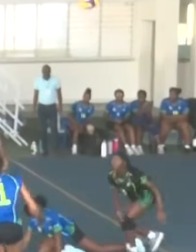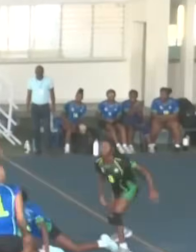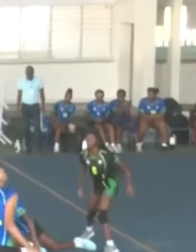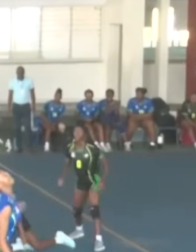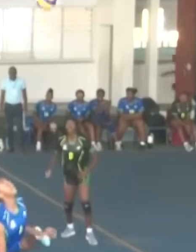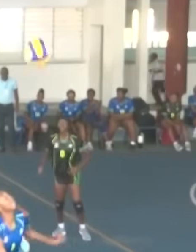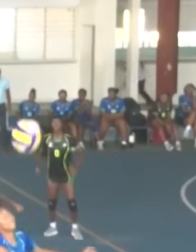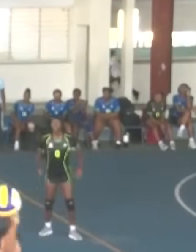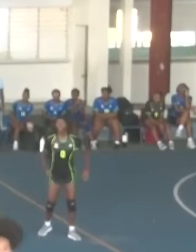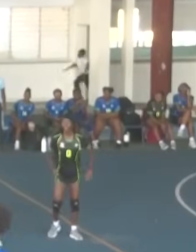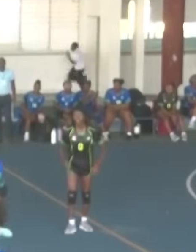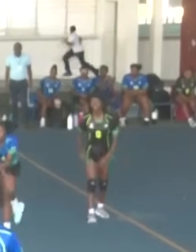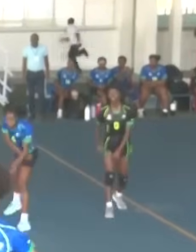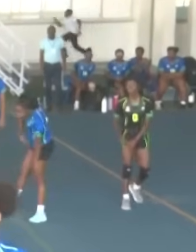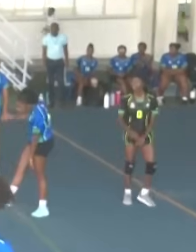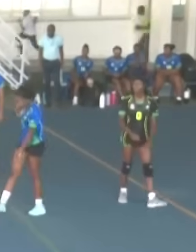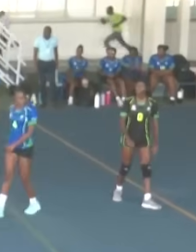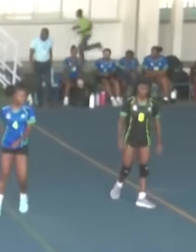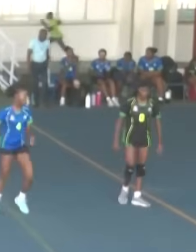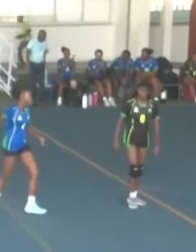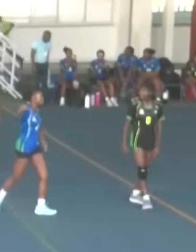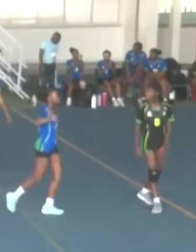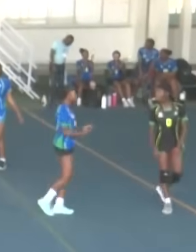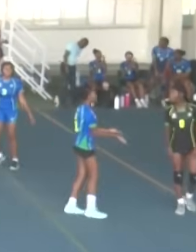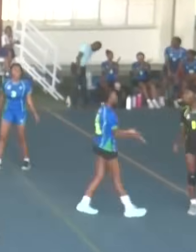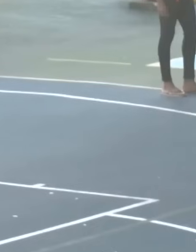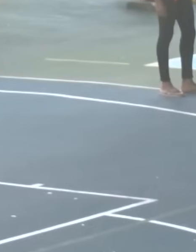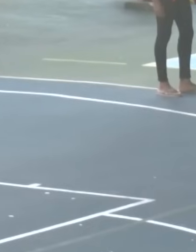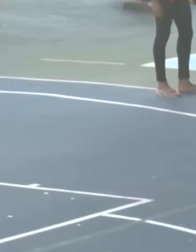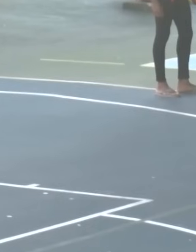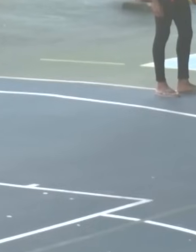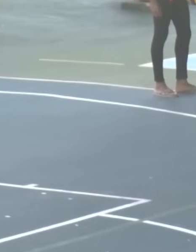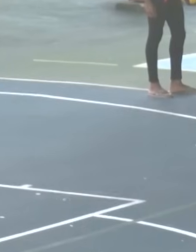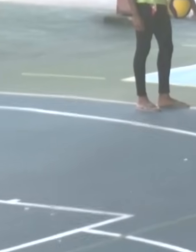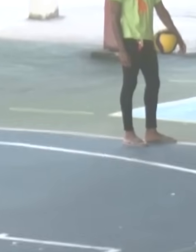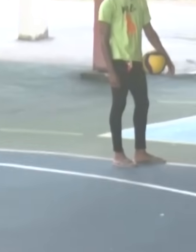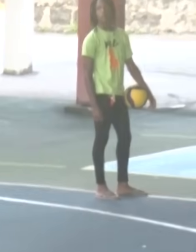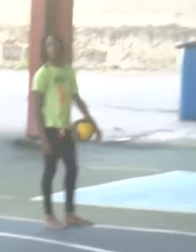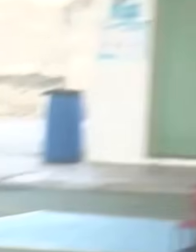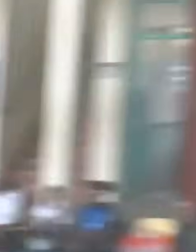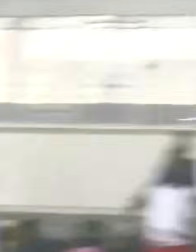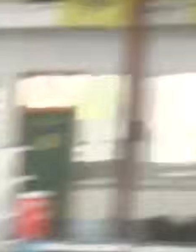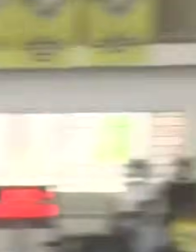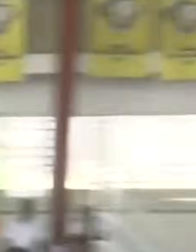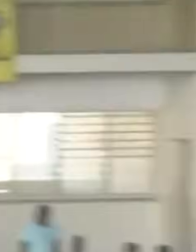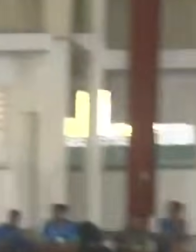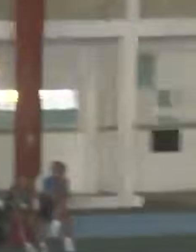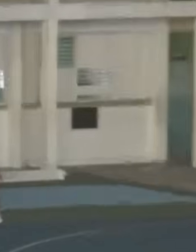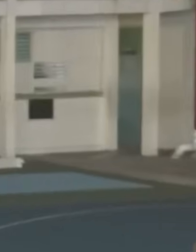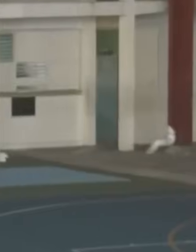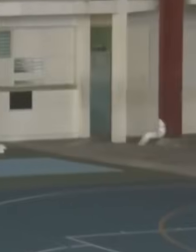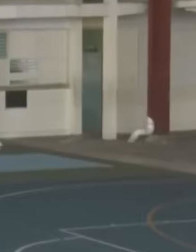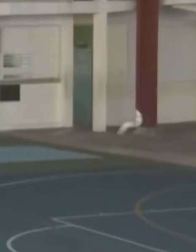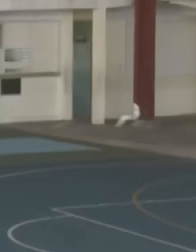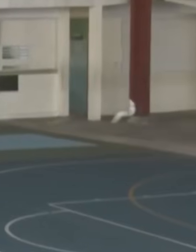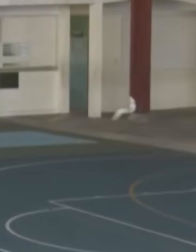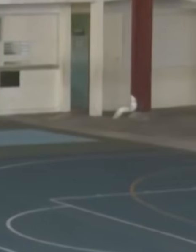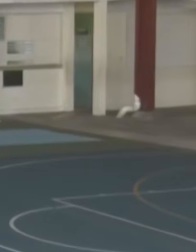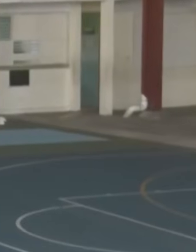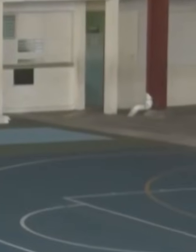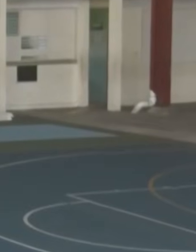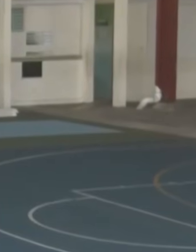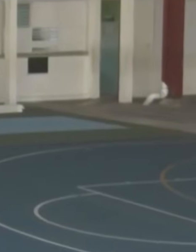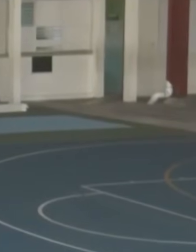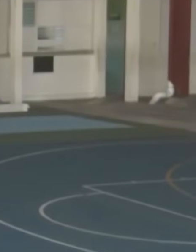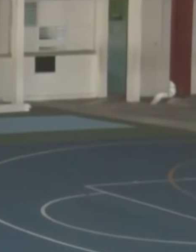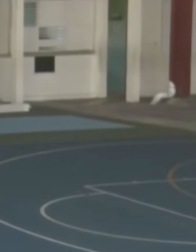fortuitous points. The hosts having to scramble. There was no question about the service game, however. Amaya